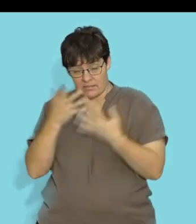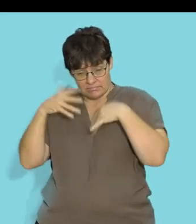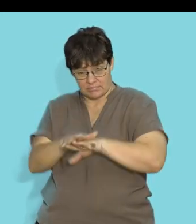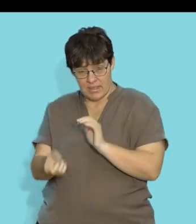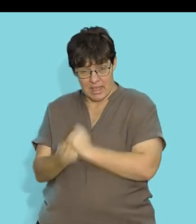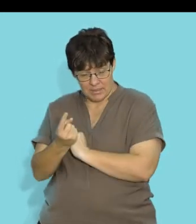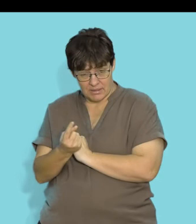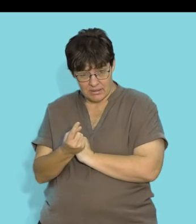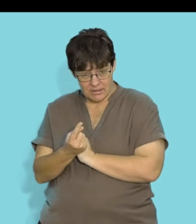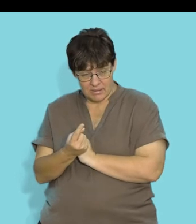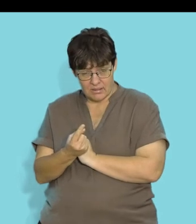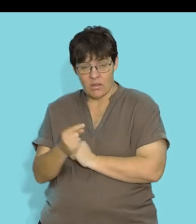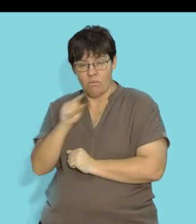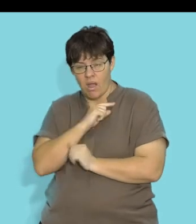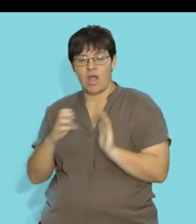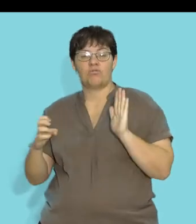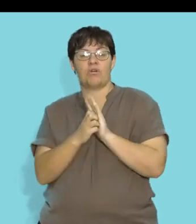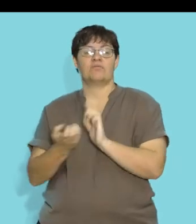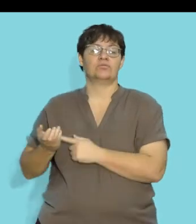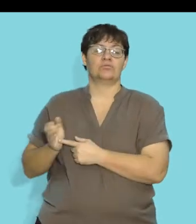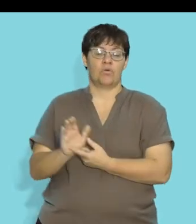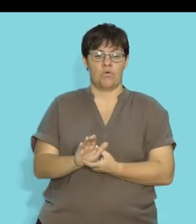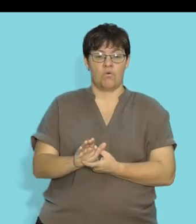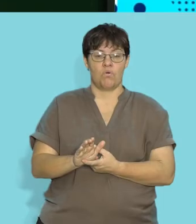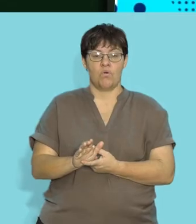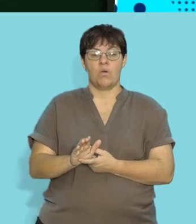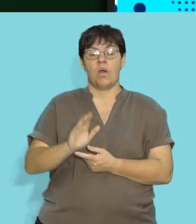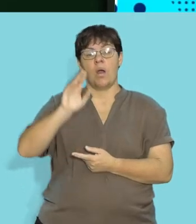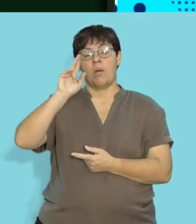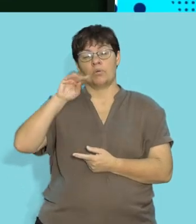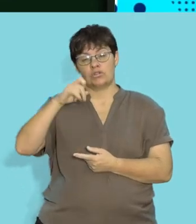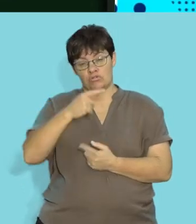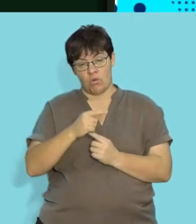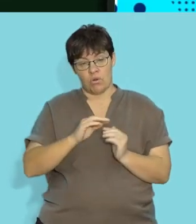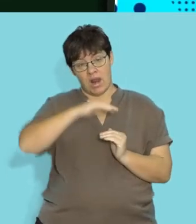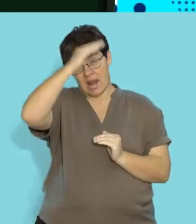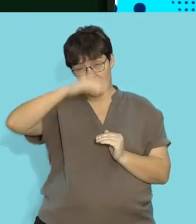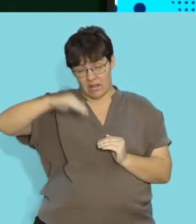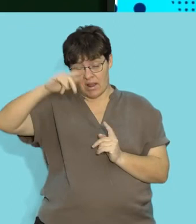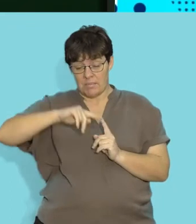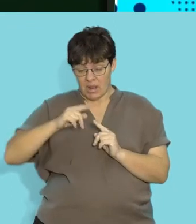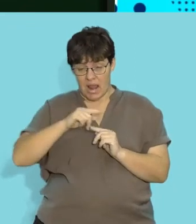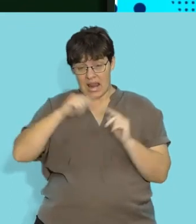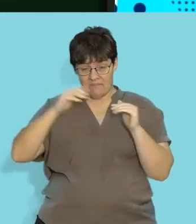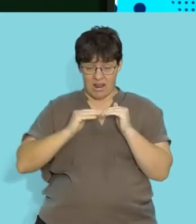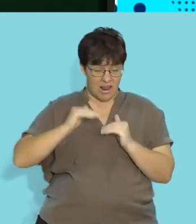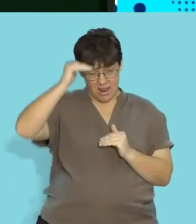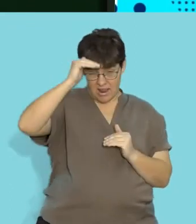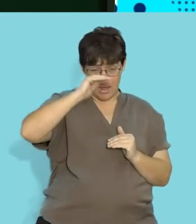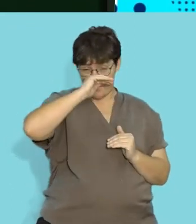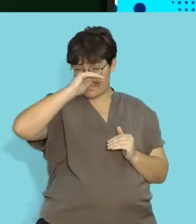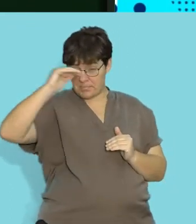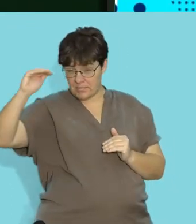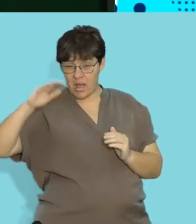cycle. Now guys, often this question is based on a graph that illustrates the levels of progesterone. And we know that when the levels of progesterone